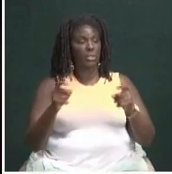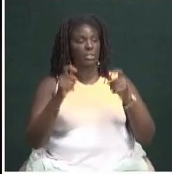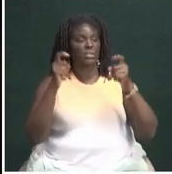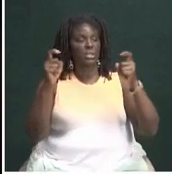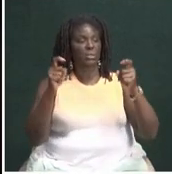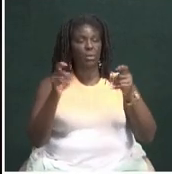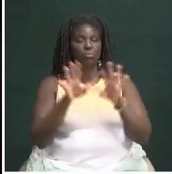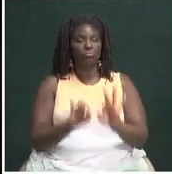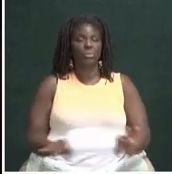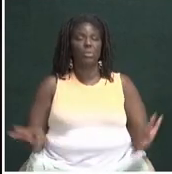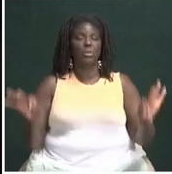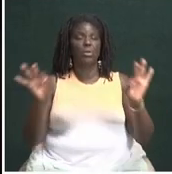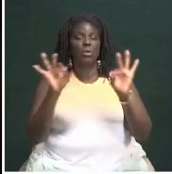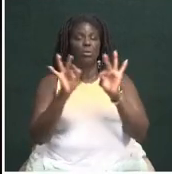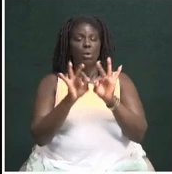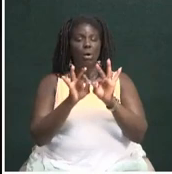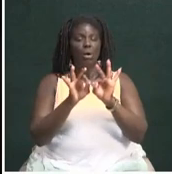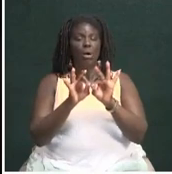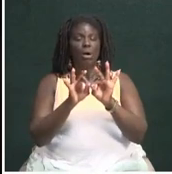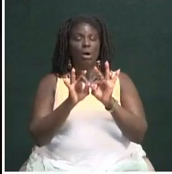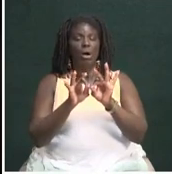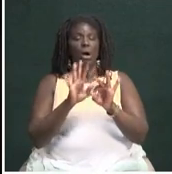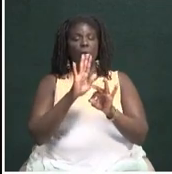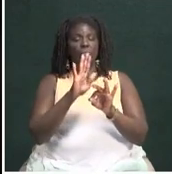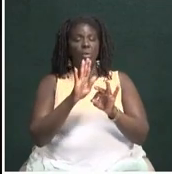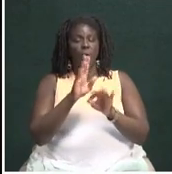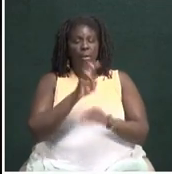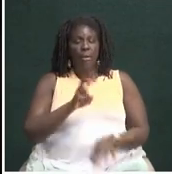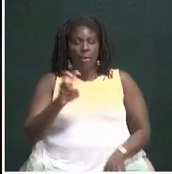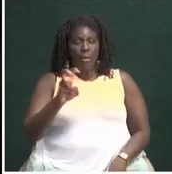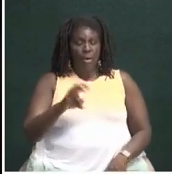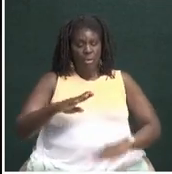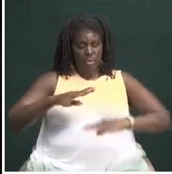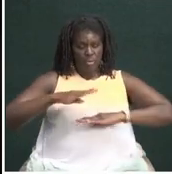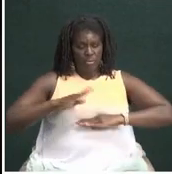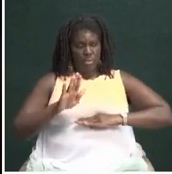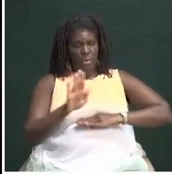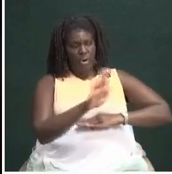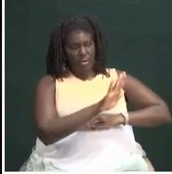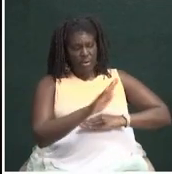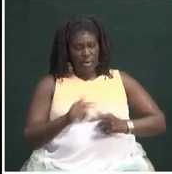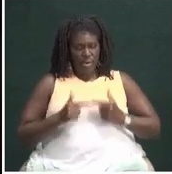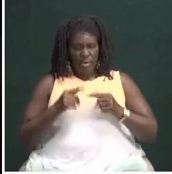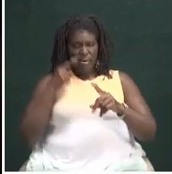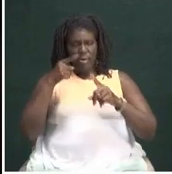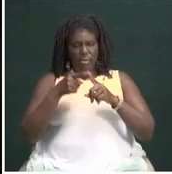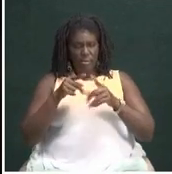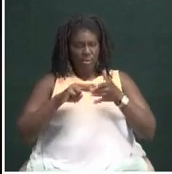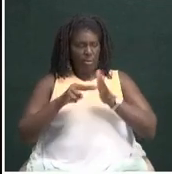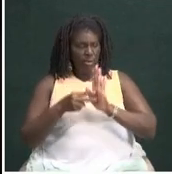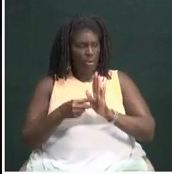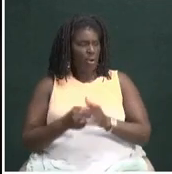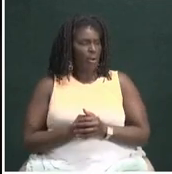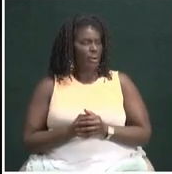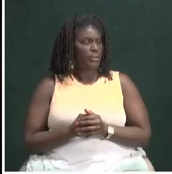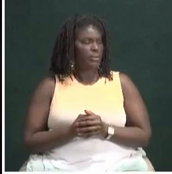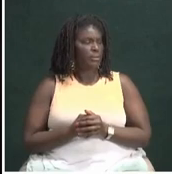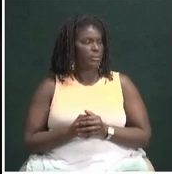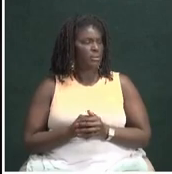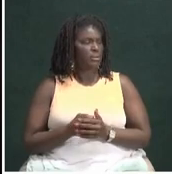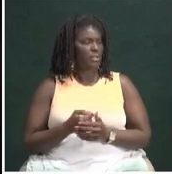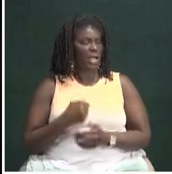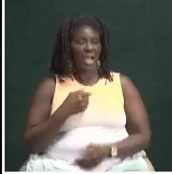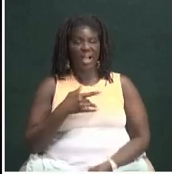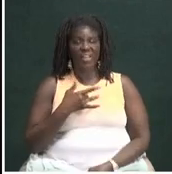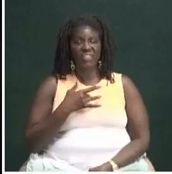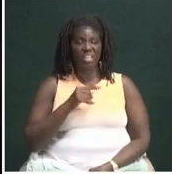celebrating the important step on your journey towards fulfilling your life's mission and purpose. I have to confess, I feel